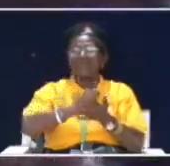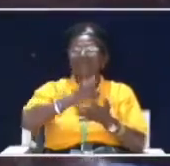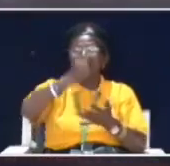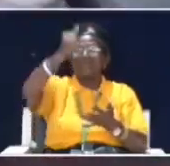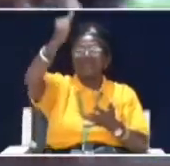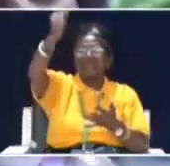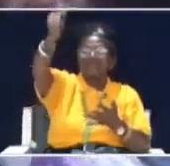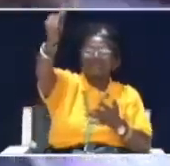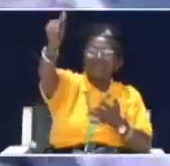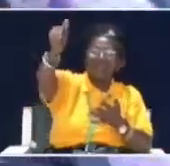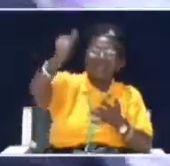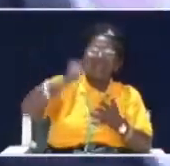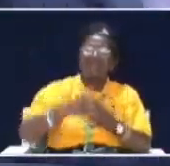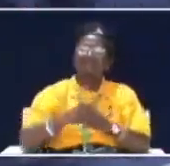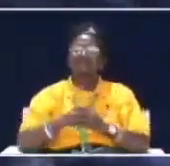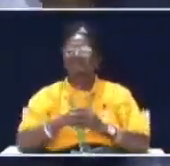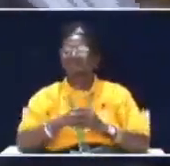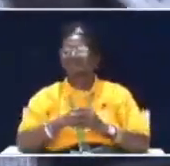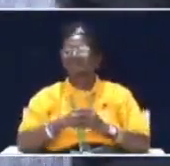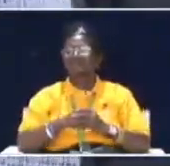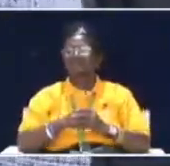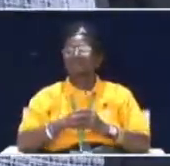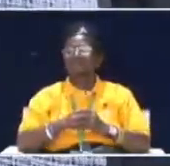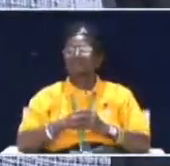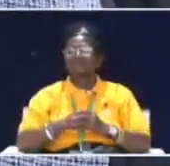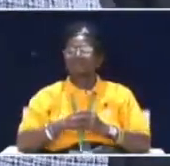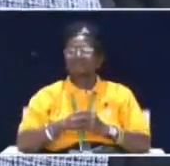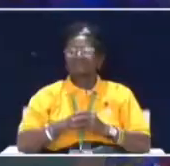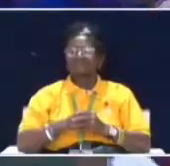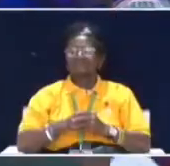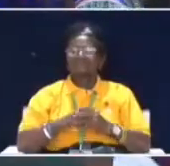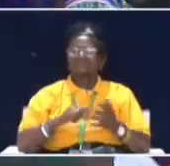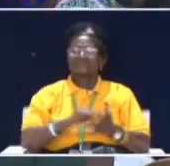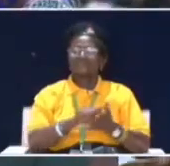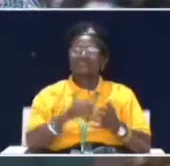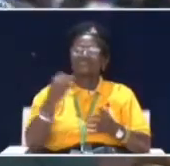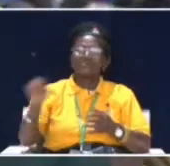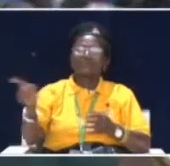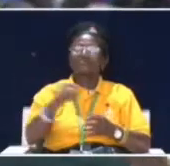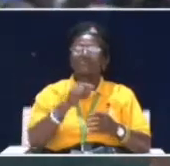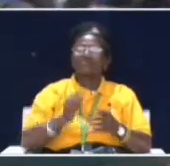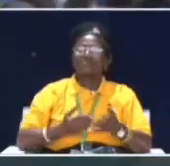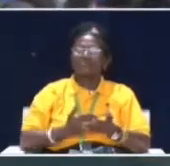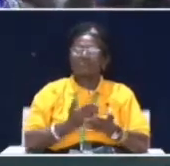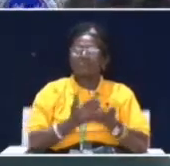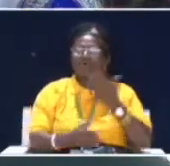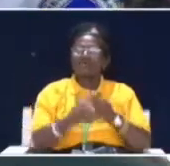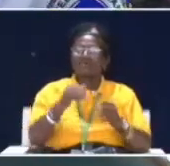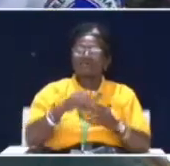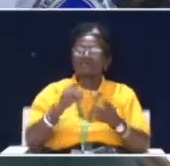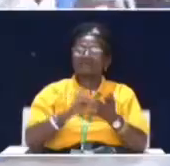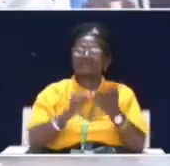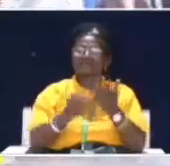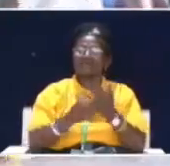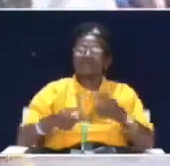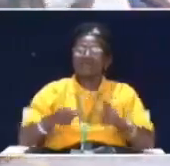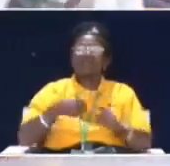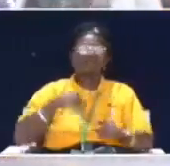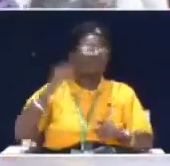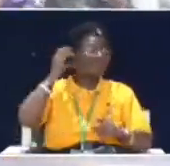Amen. Well, those of you born in December, let me hear you shout another